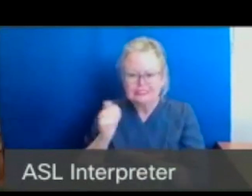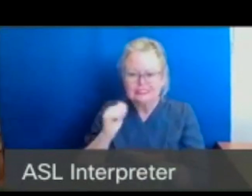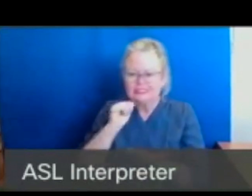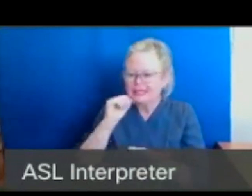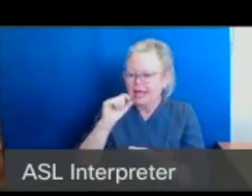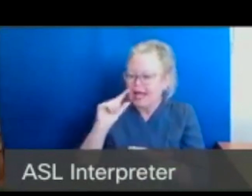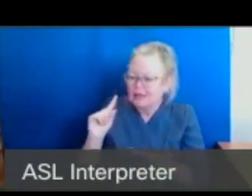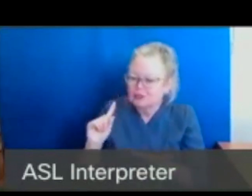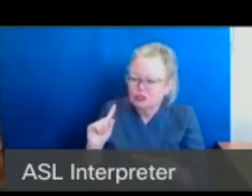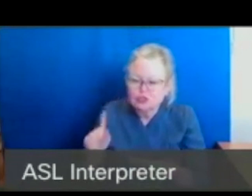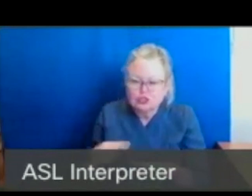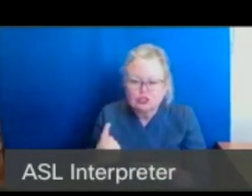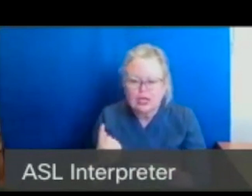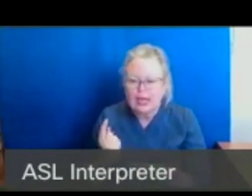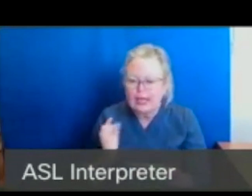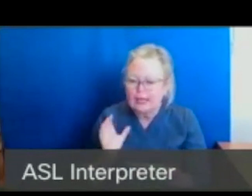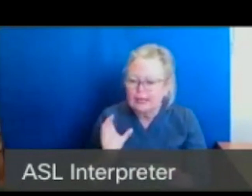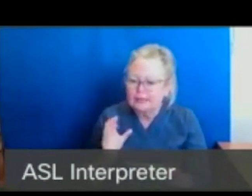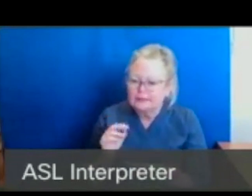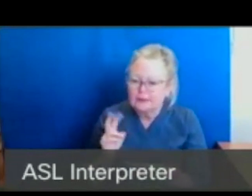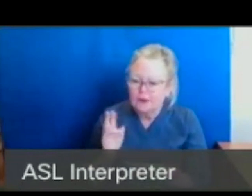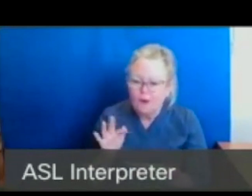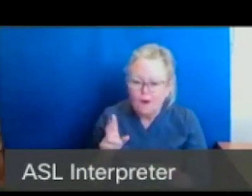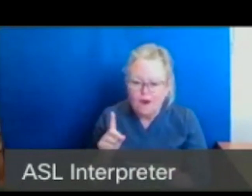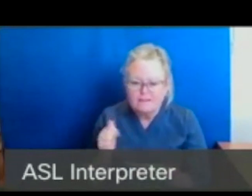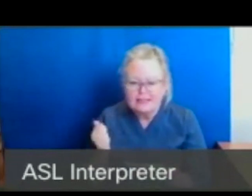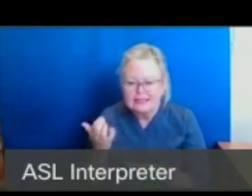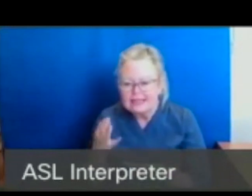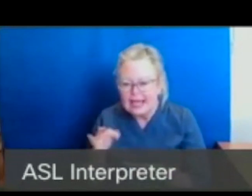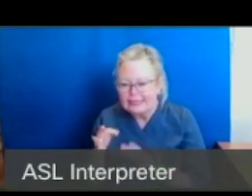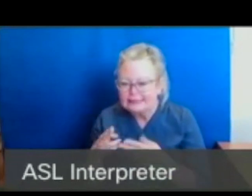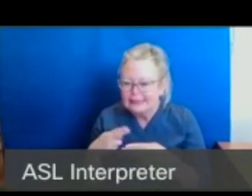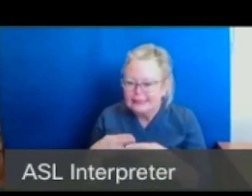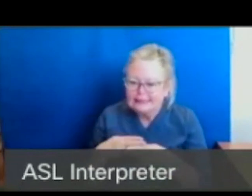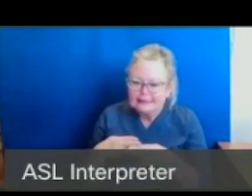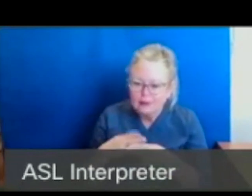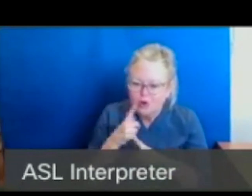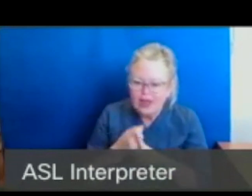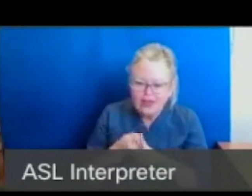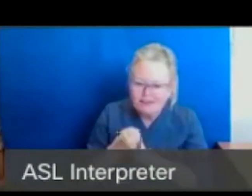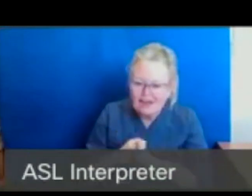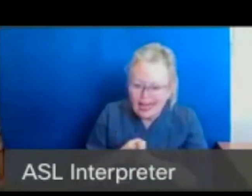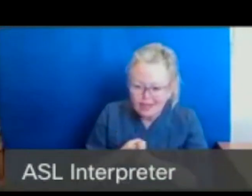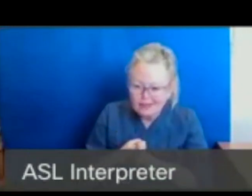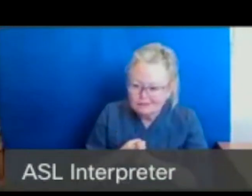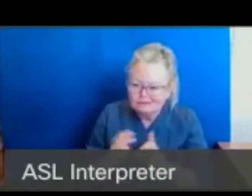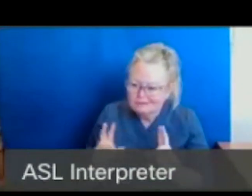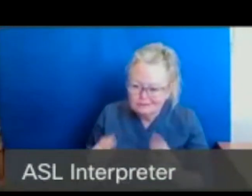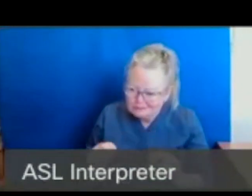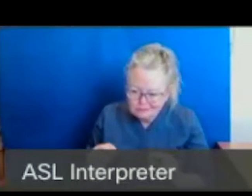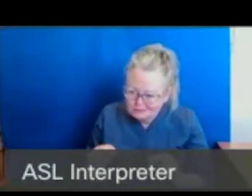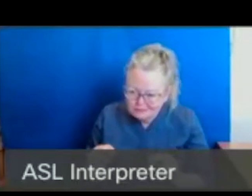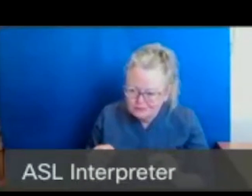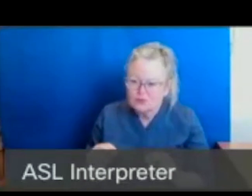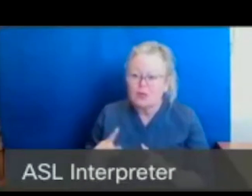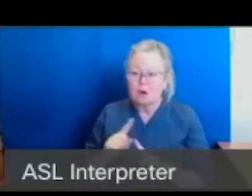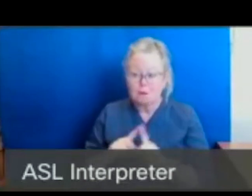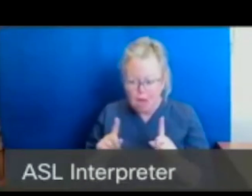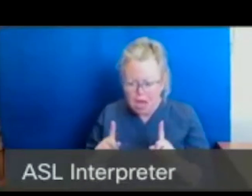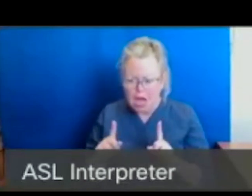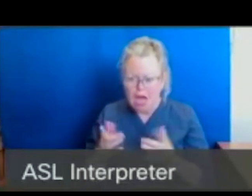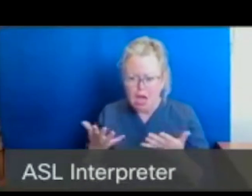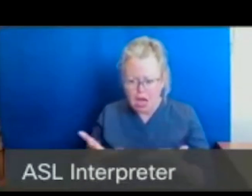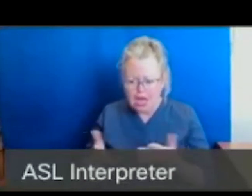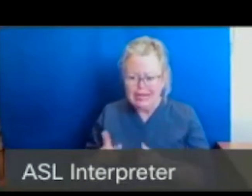at COVID-19 and its effects, but also looked at how districts and